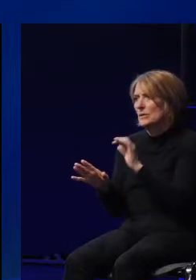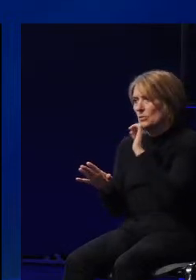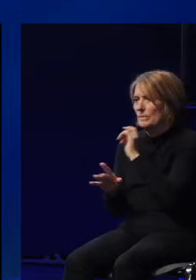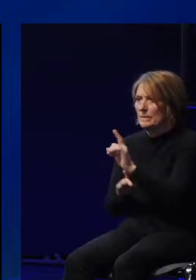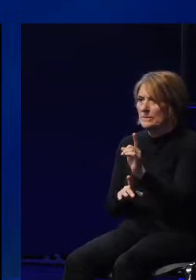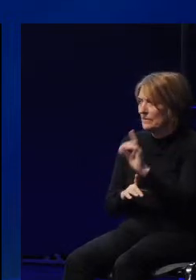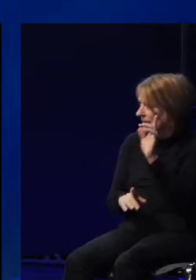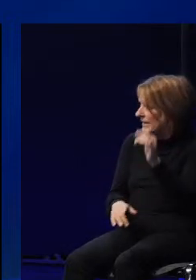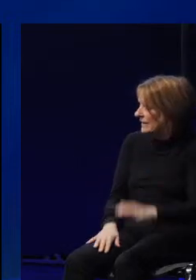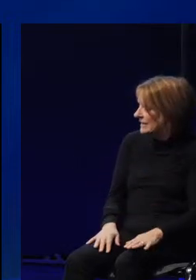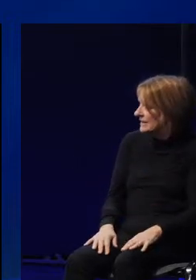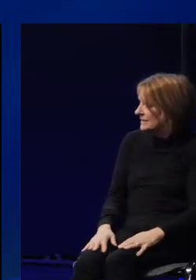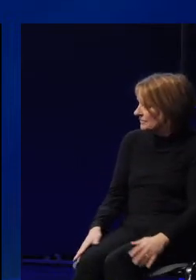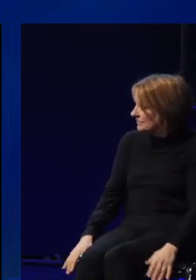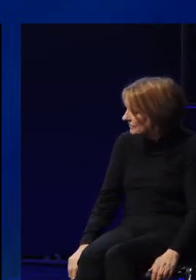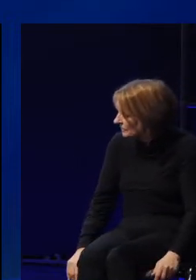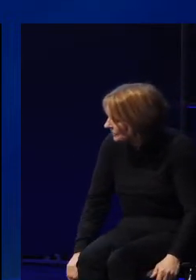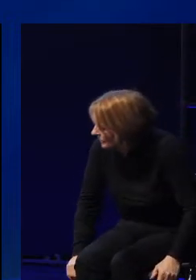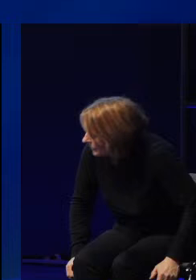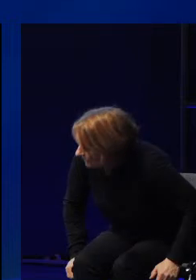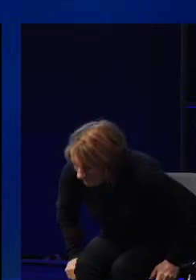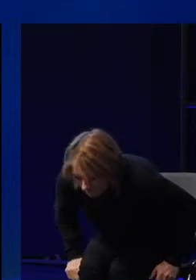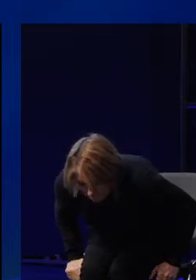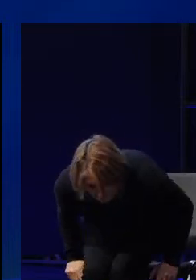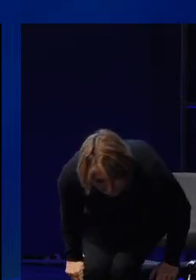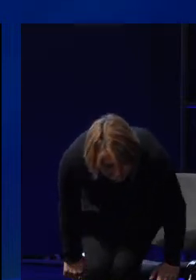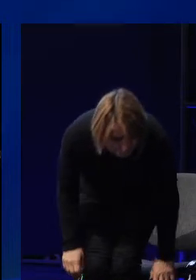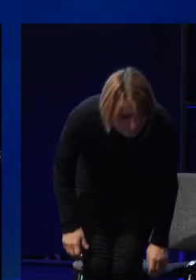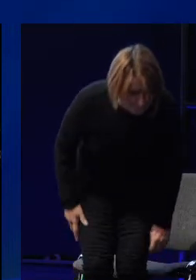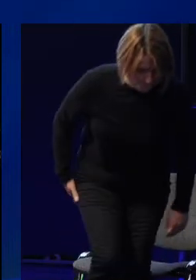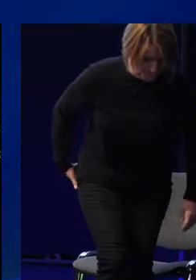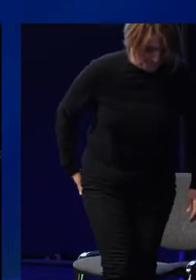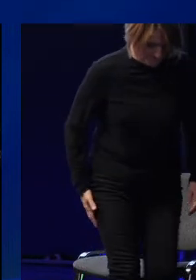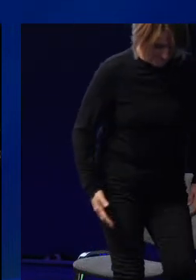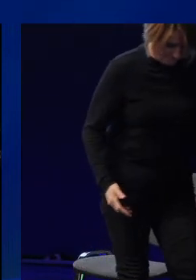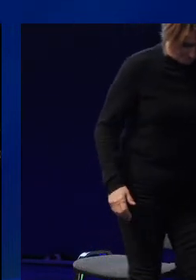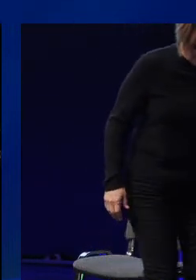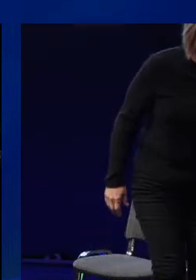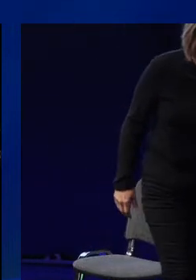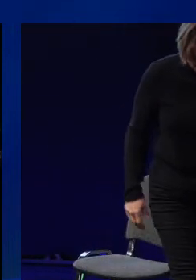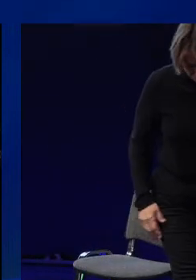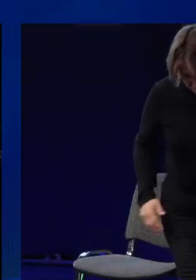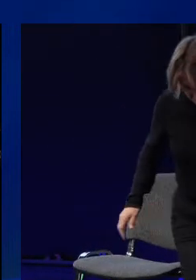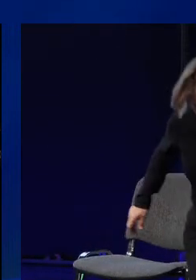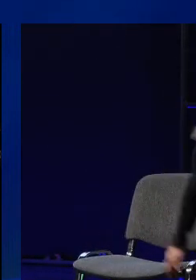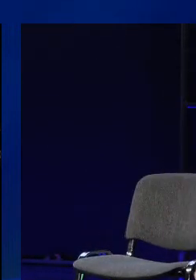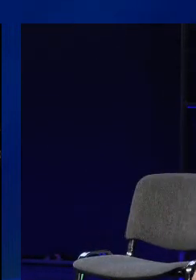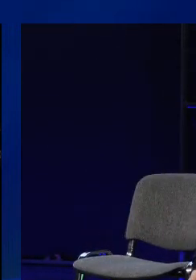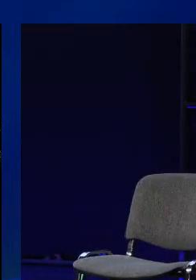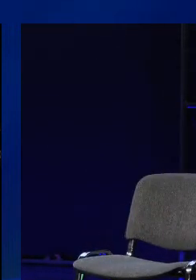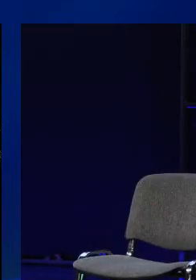Okay, I think I'm really getting shouted at now. Thanks so much, guys. Thank you so much. Thanks. If you want a card or if you need